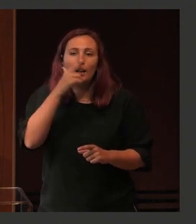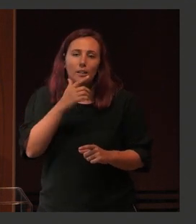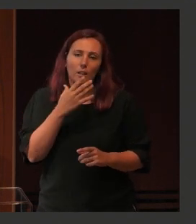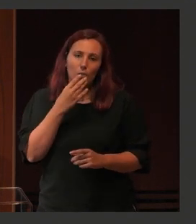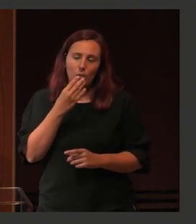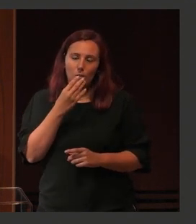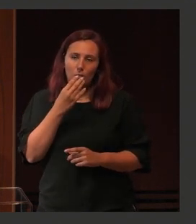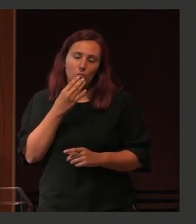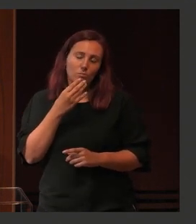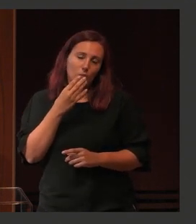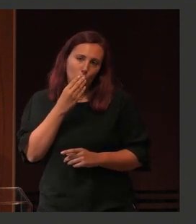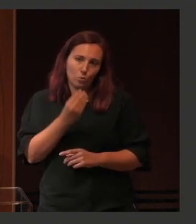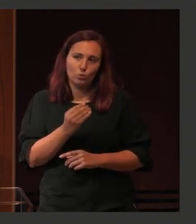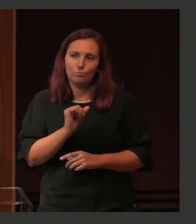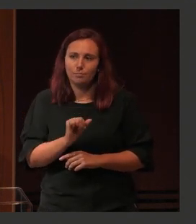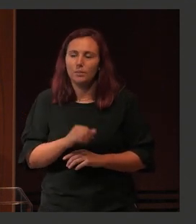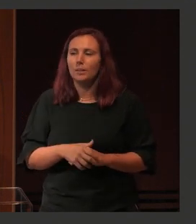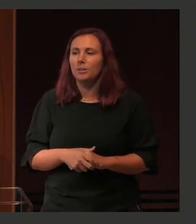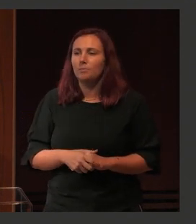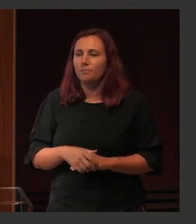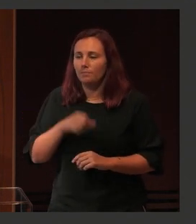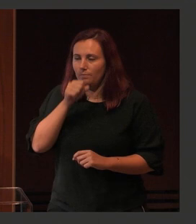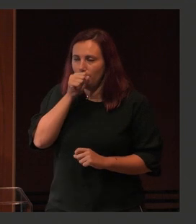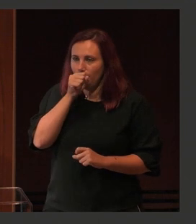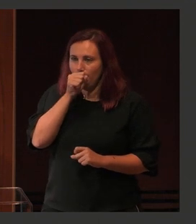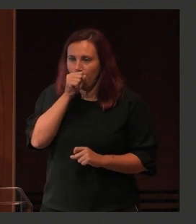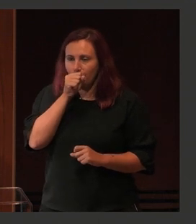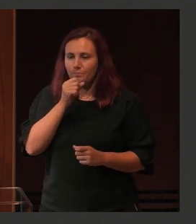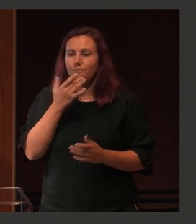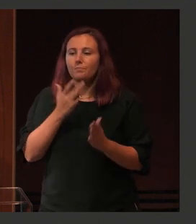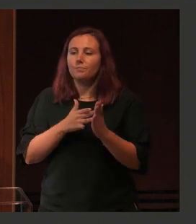School libraries have the opportunity to be